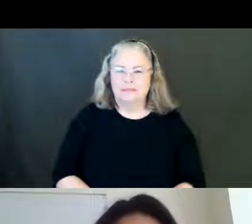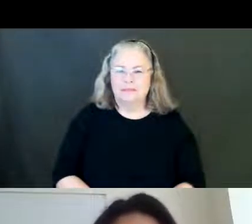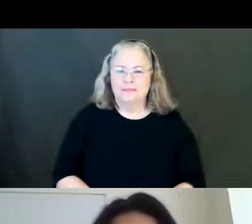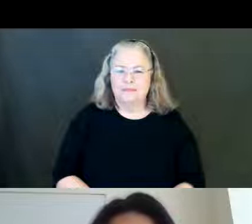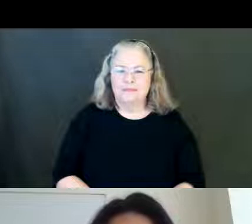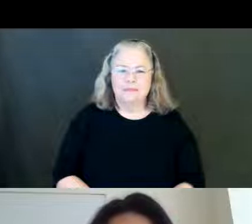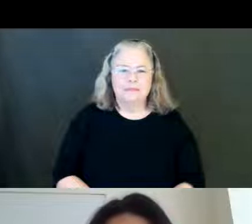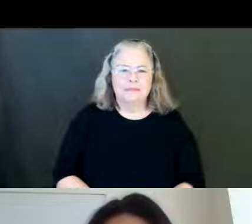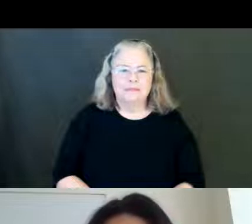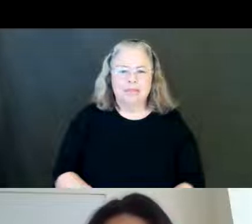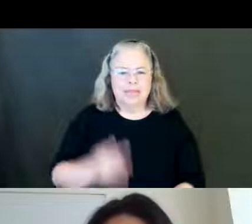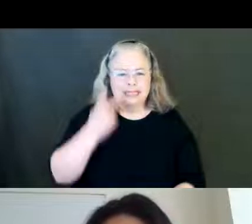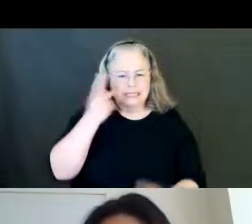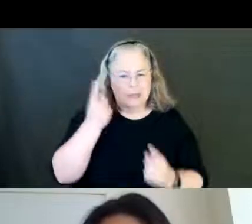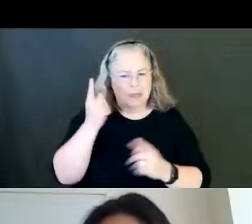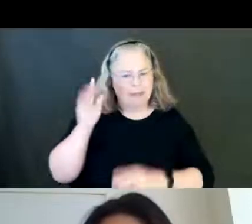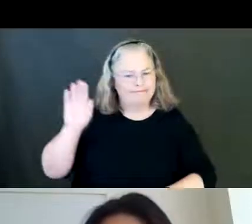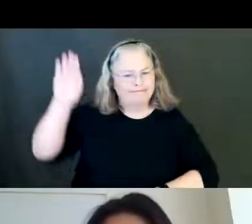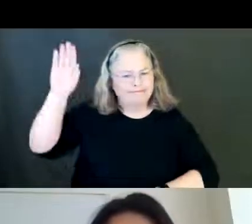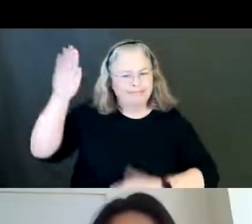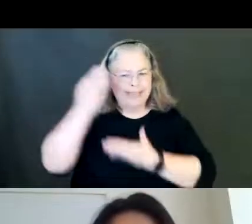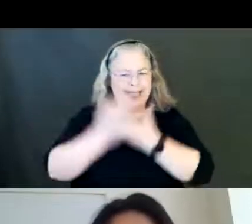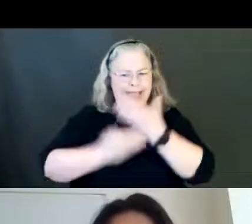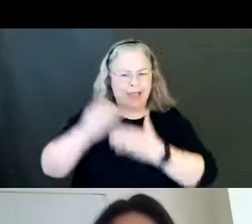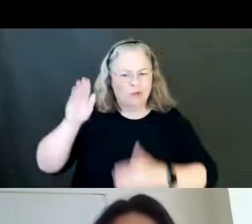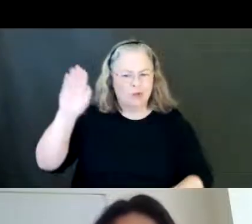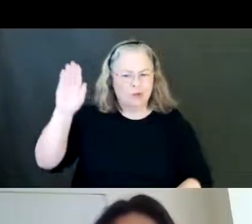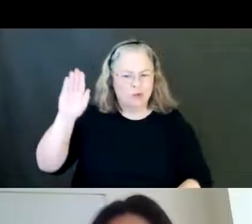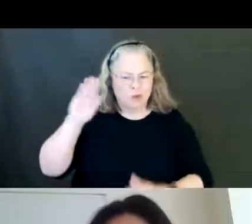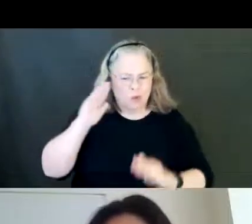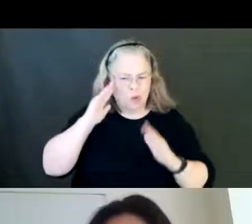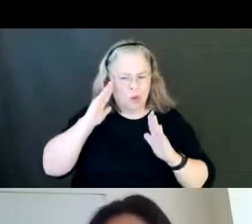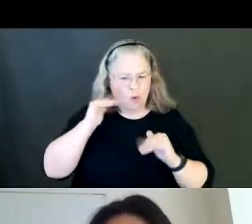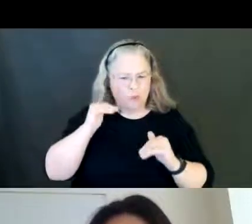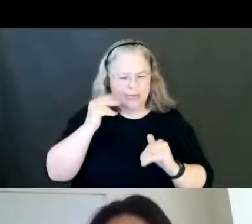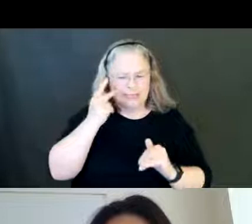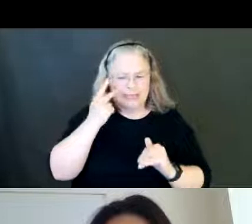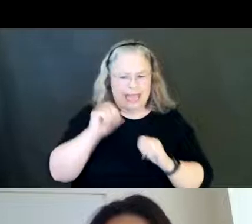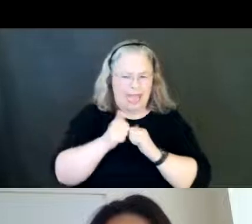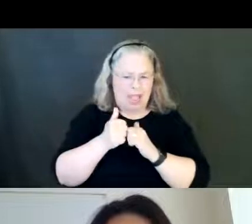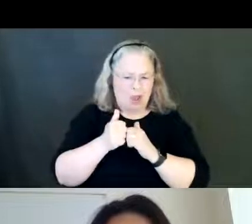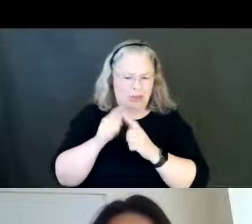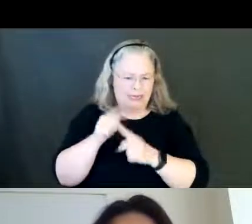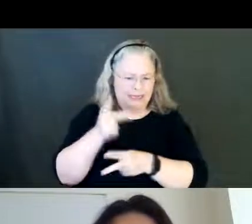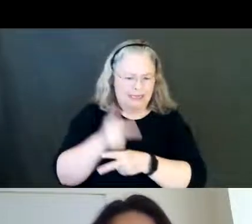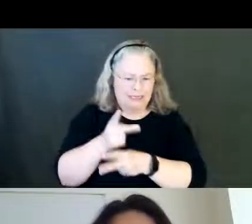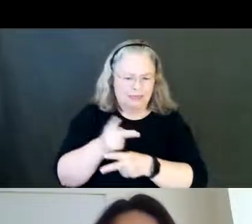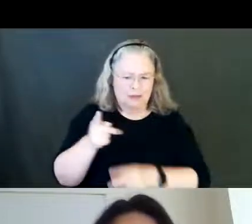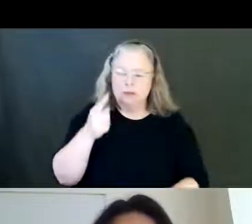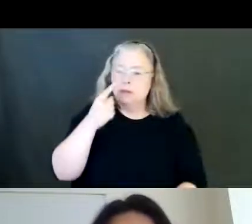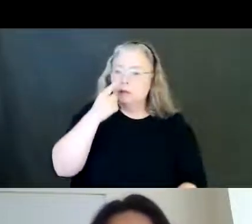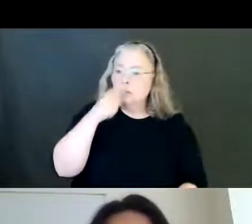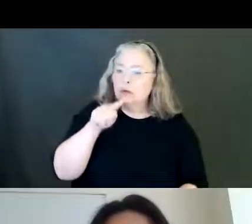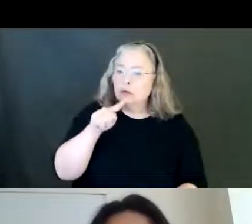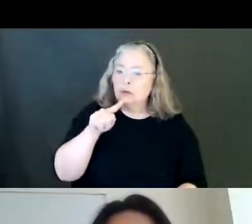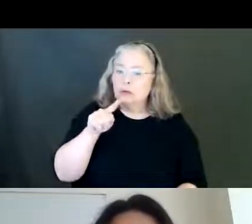So we have a raised hand. I'm hoping to see how we can address that. If folks can please also